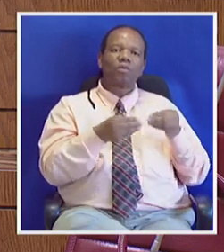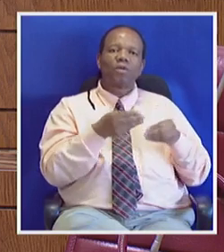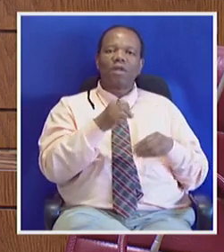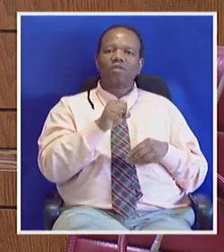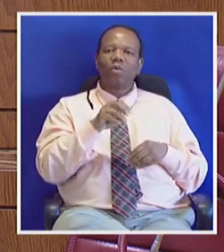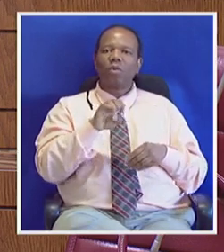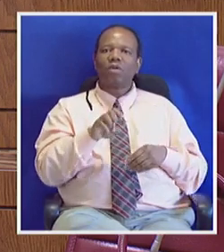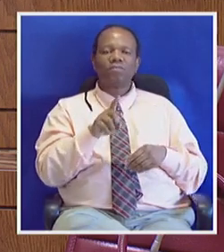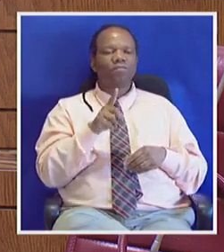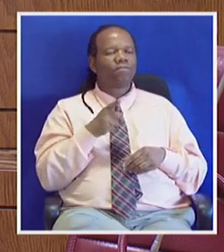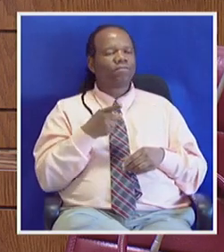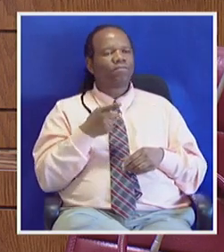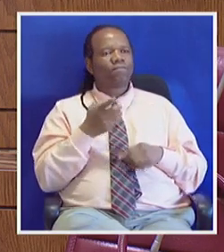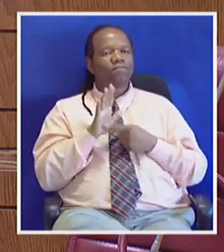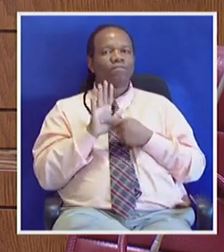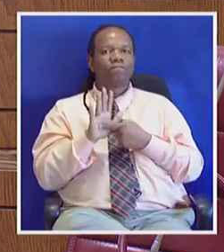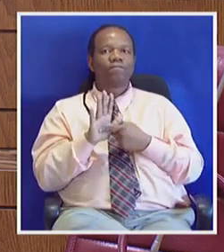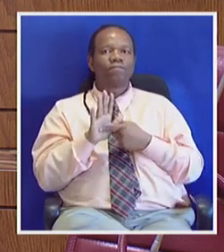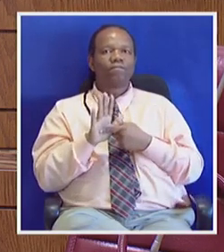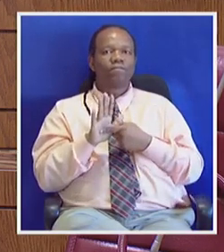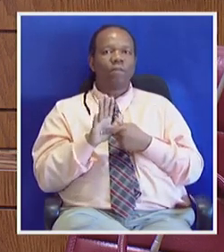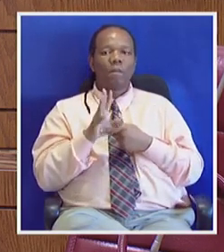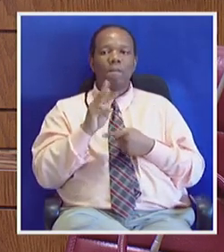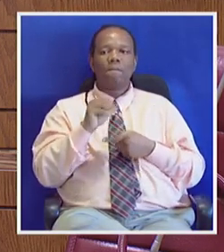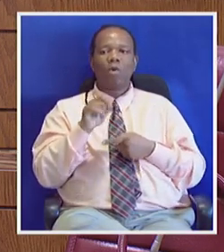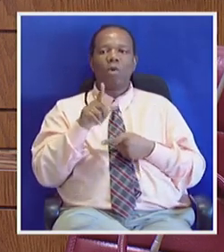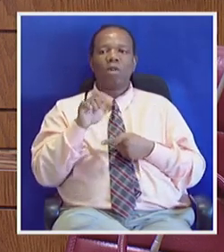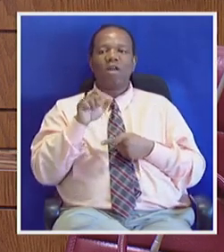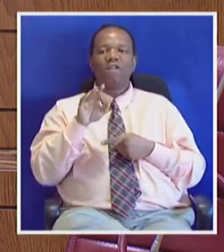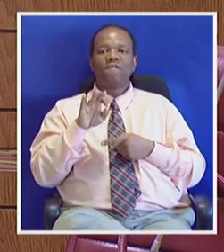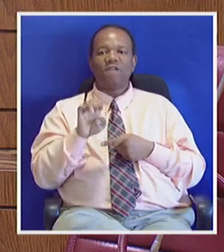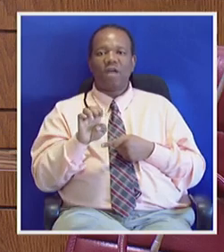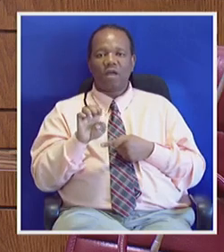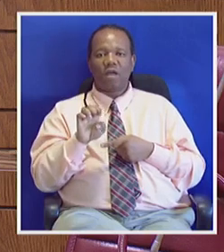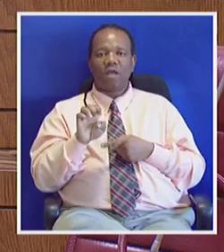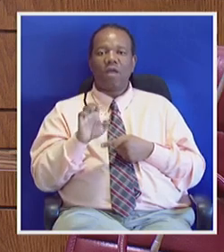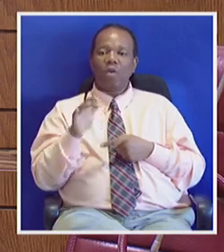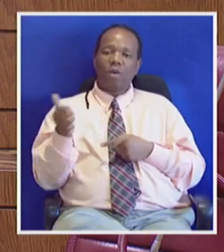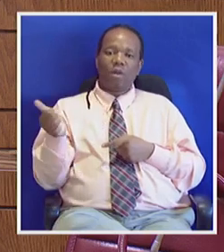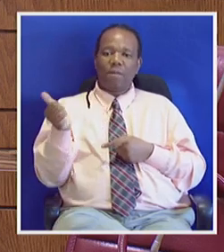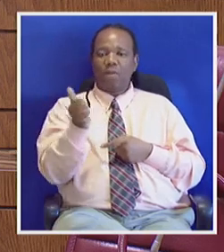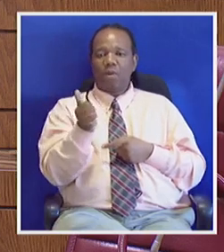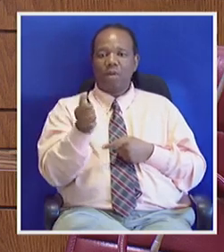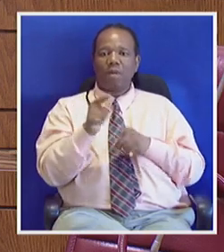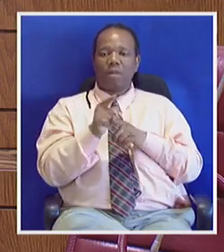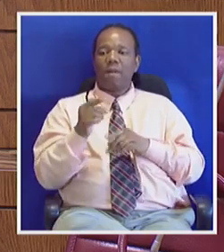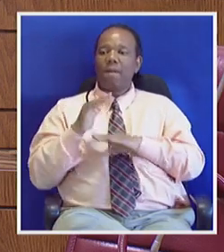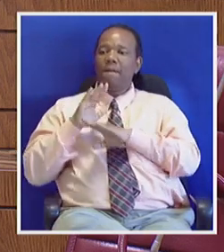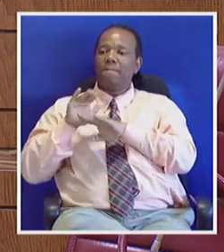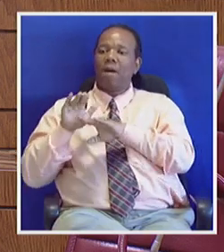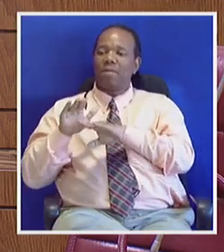So, like the Brian Molefe was appointed despite the public protector